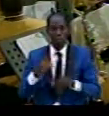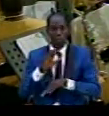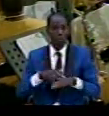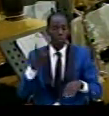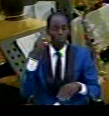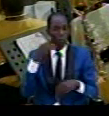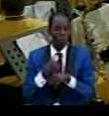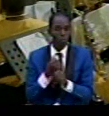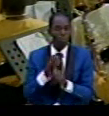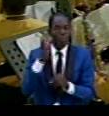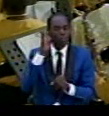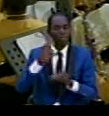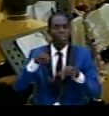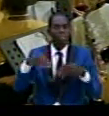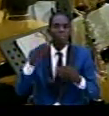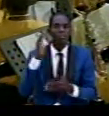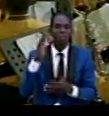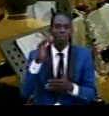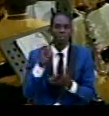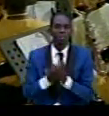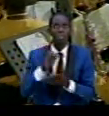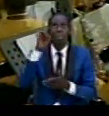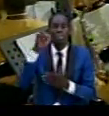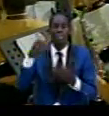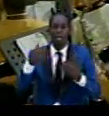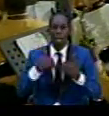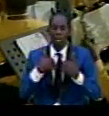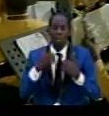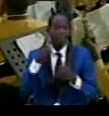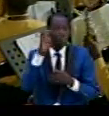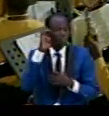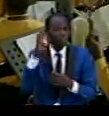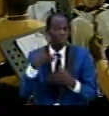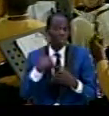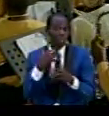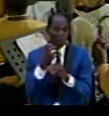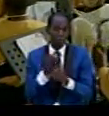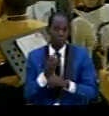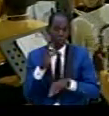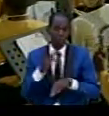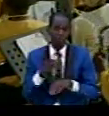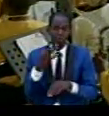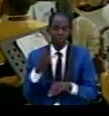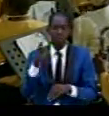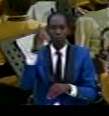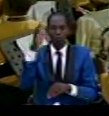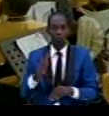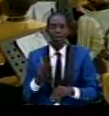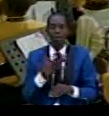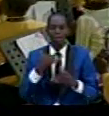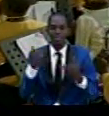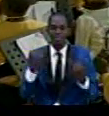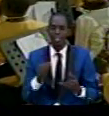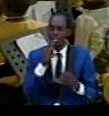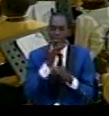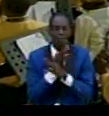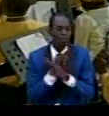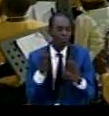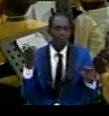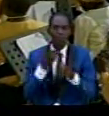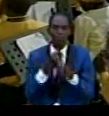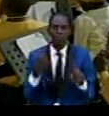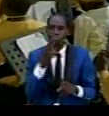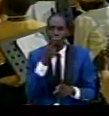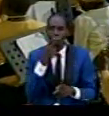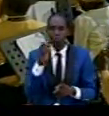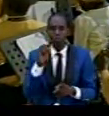that he has received the touch of God and he's totally free from smoking. Now he can sleep all throughout the night